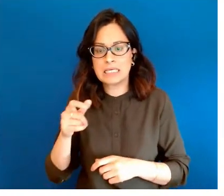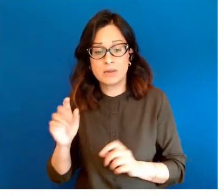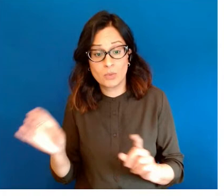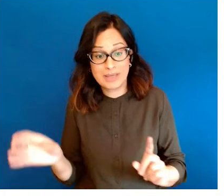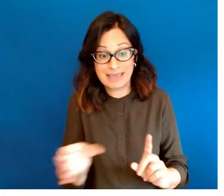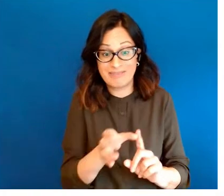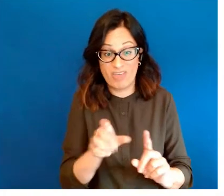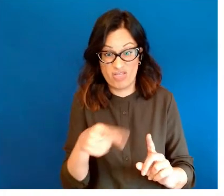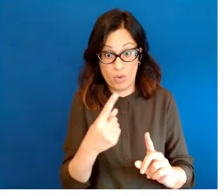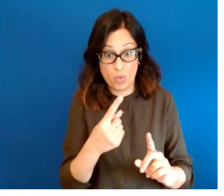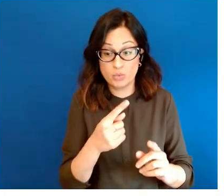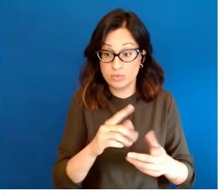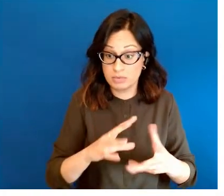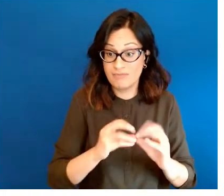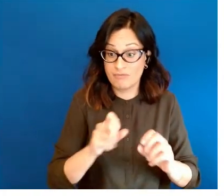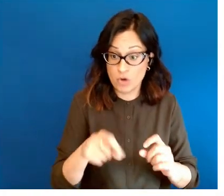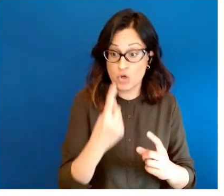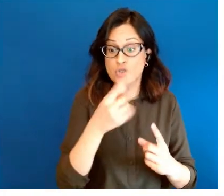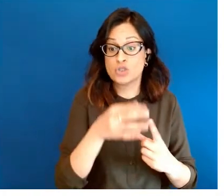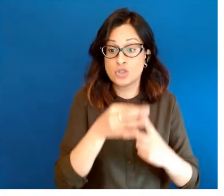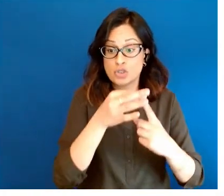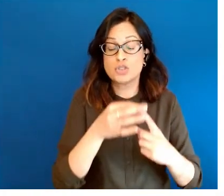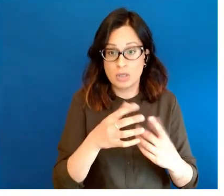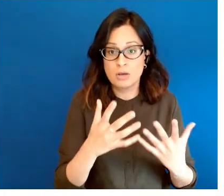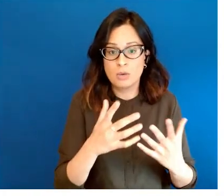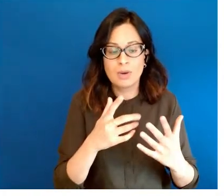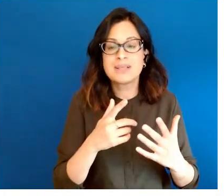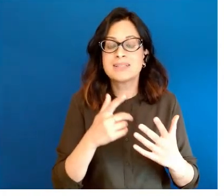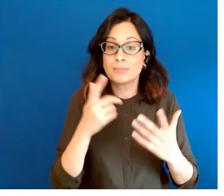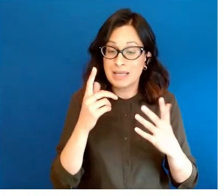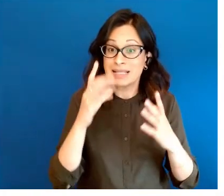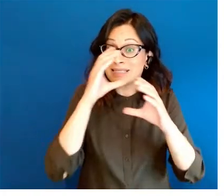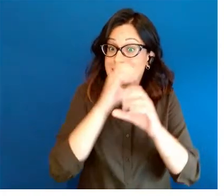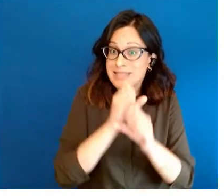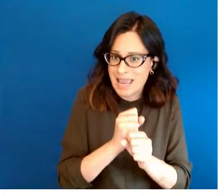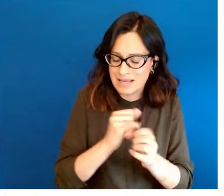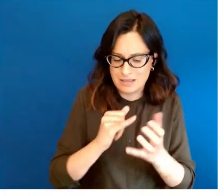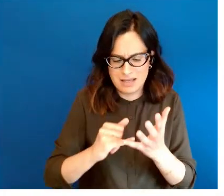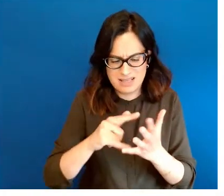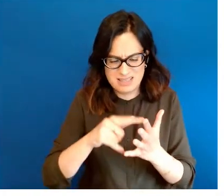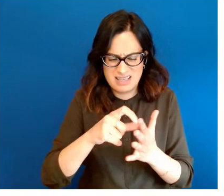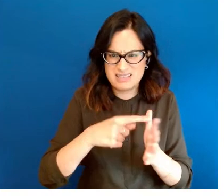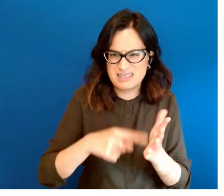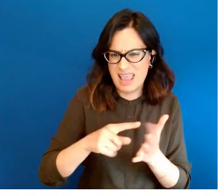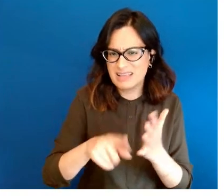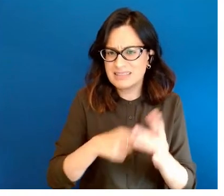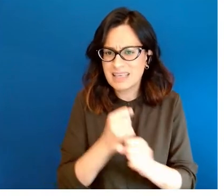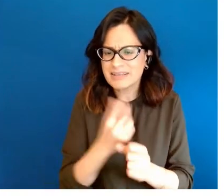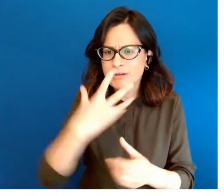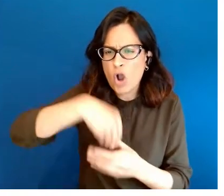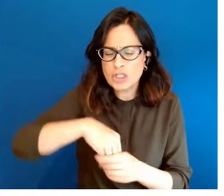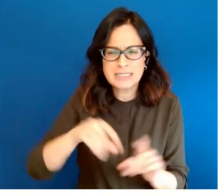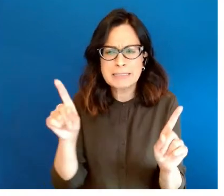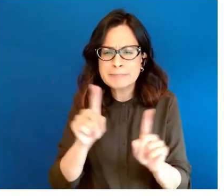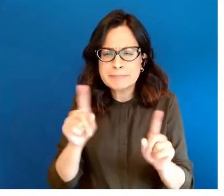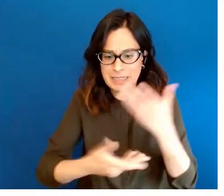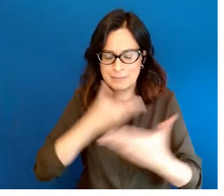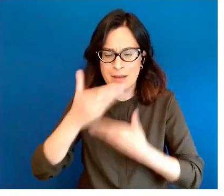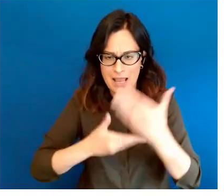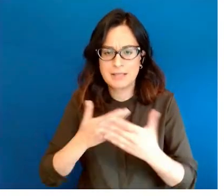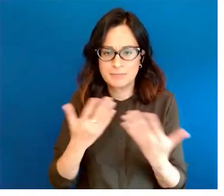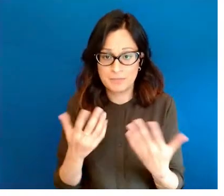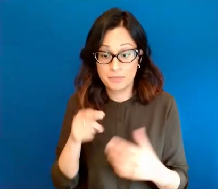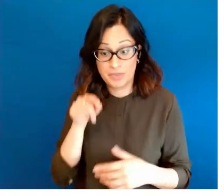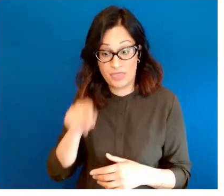antihistamines are sedating antihistamine. Let me put that into context. This study